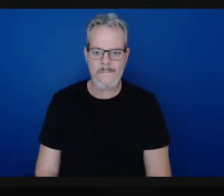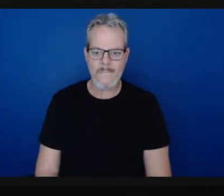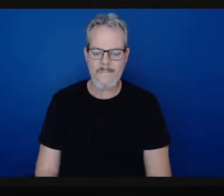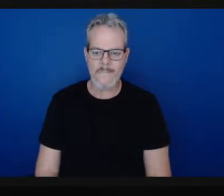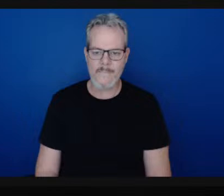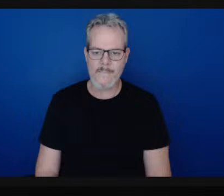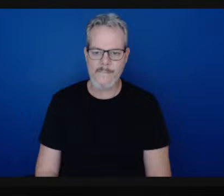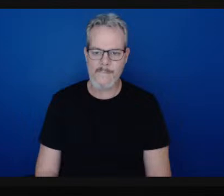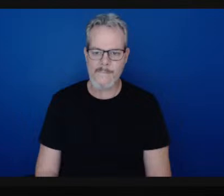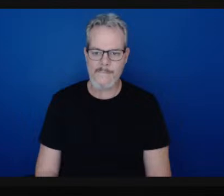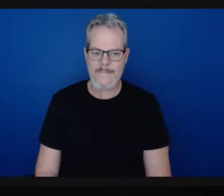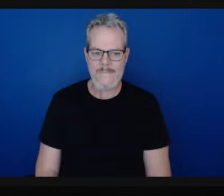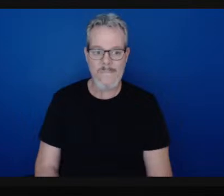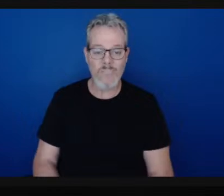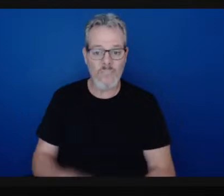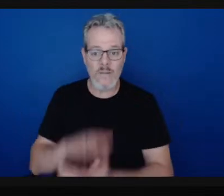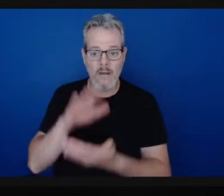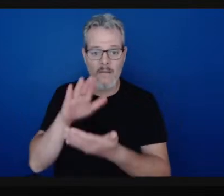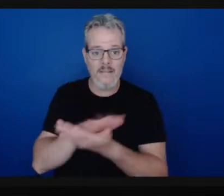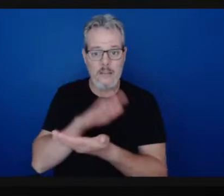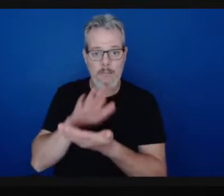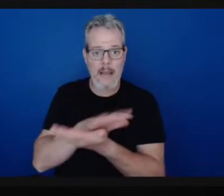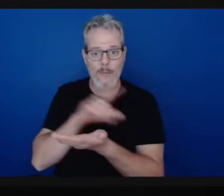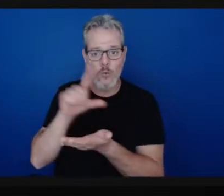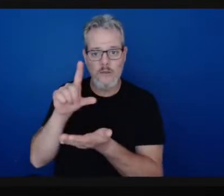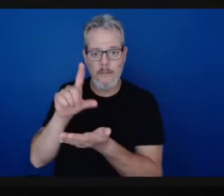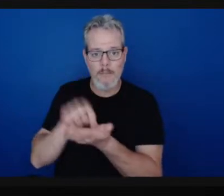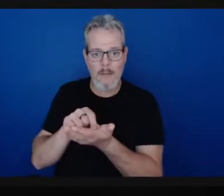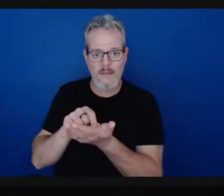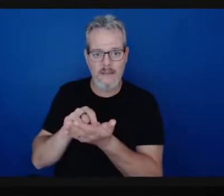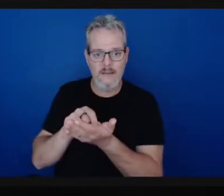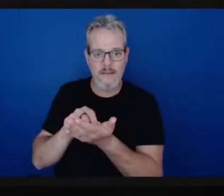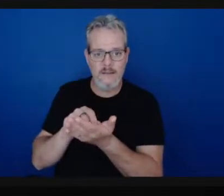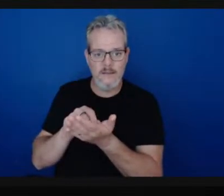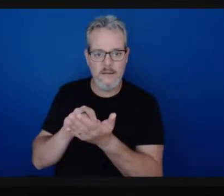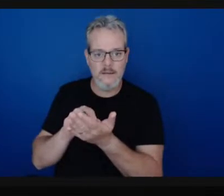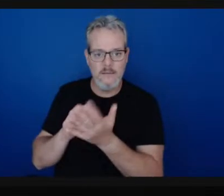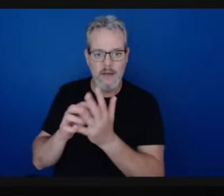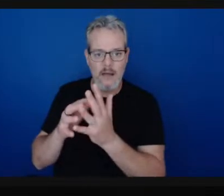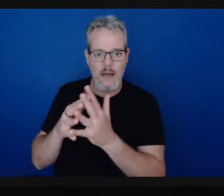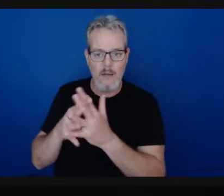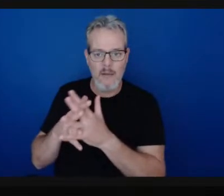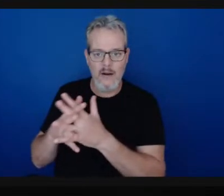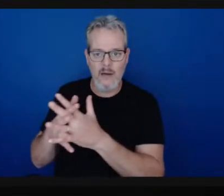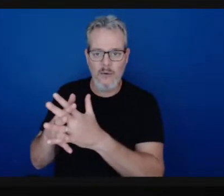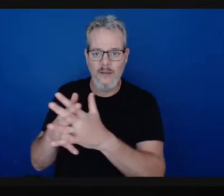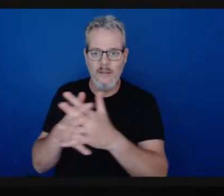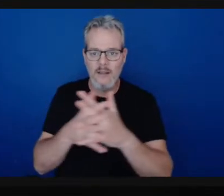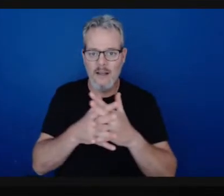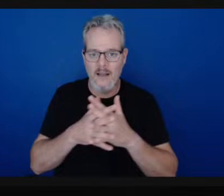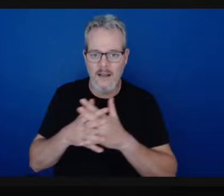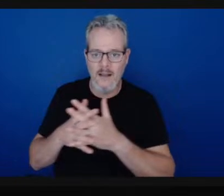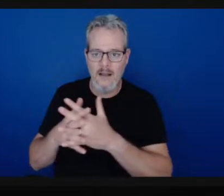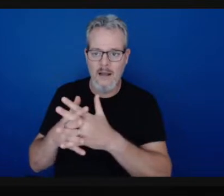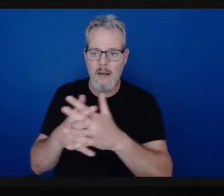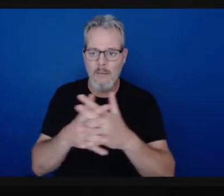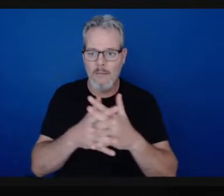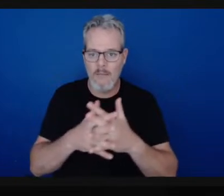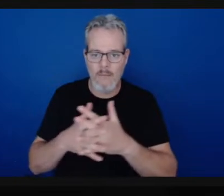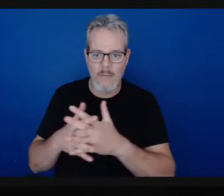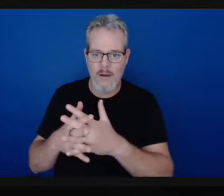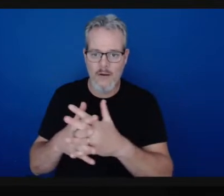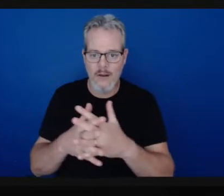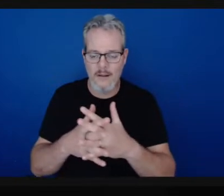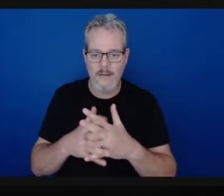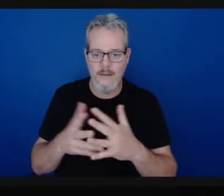So paper is published by the American Geophysical Union. There it is. Coming up. And this is the